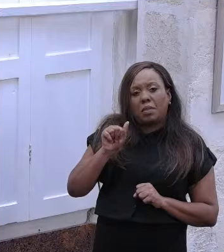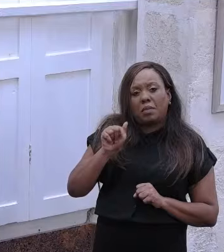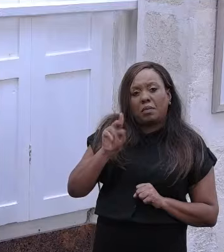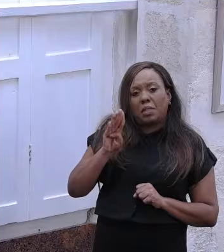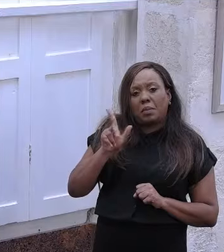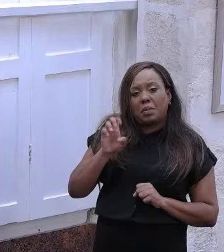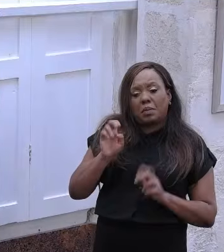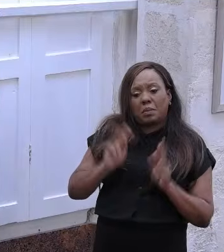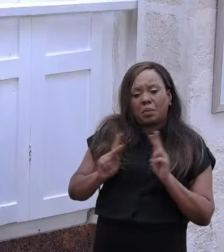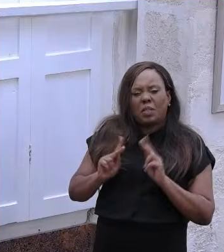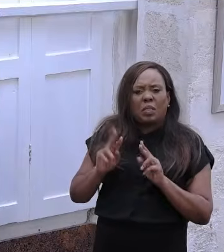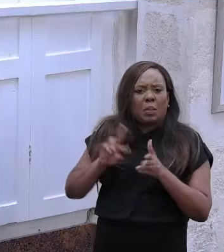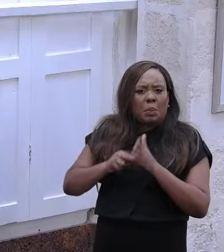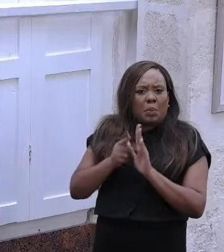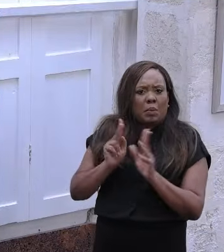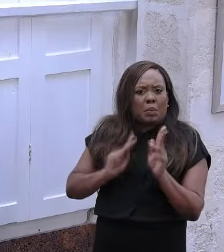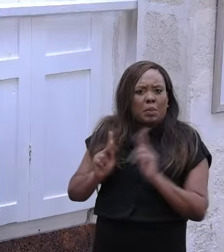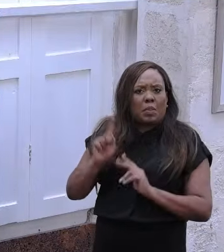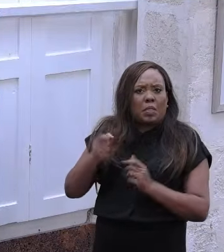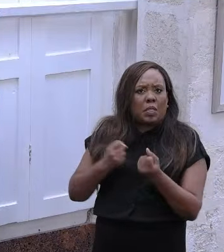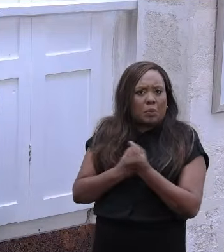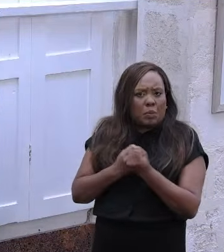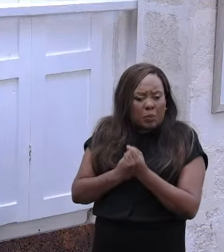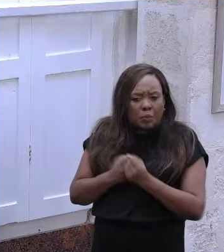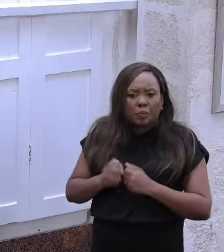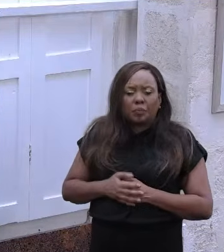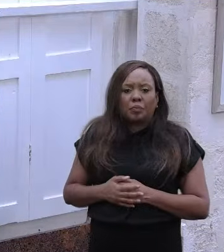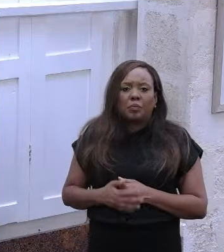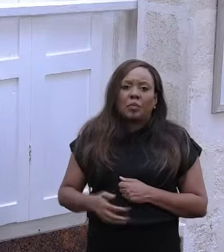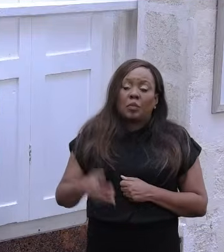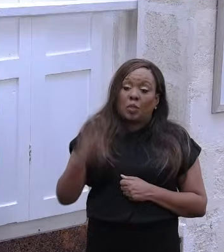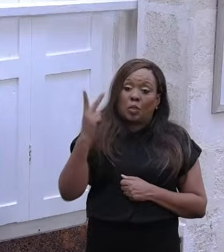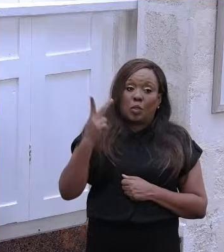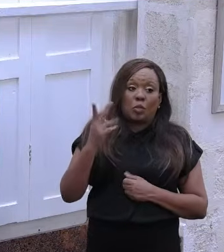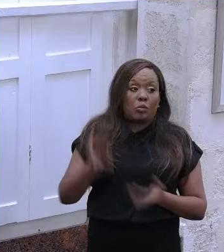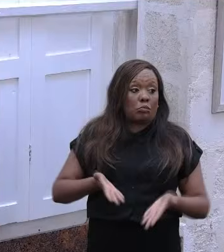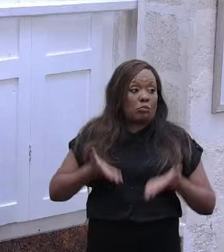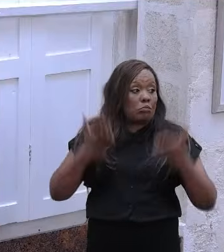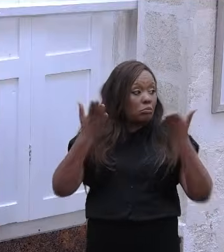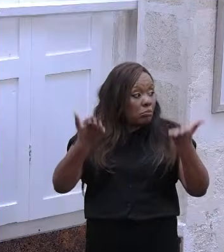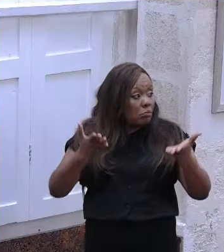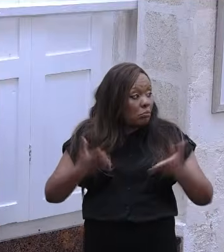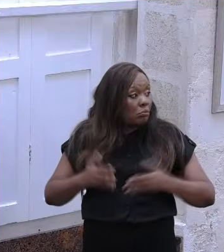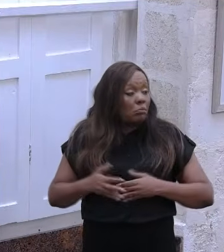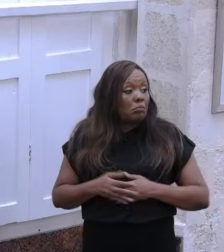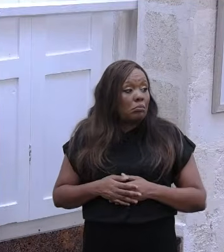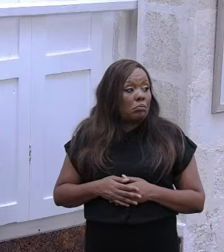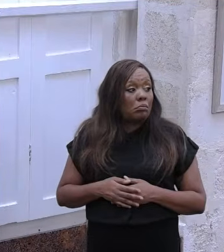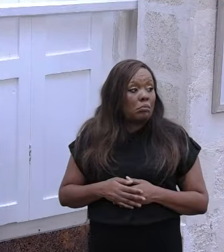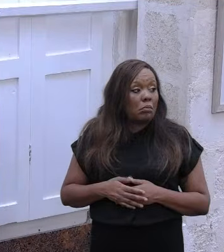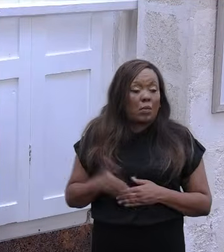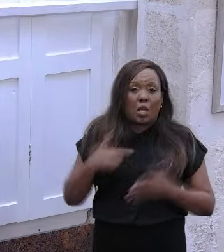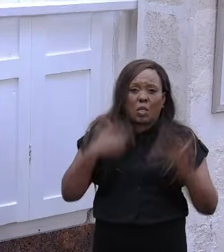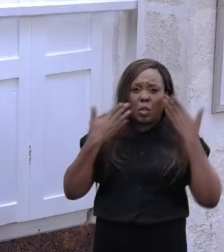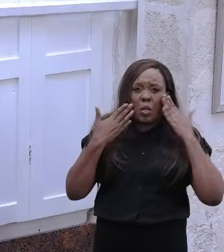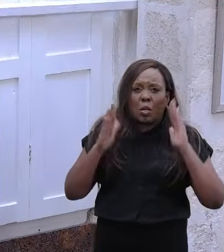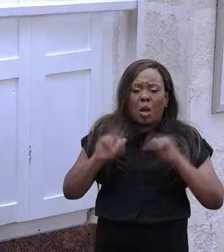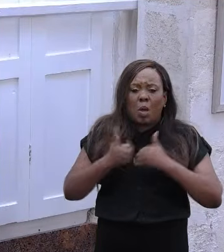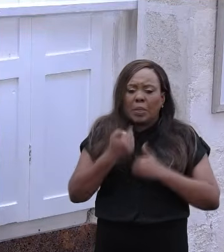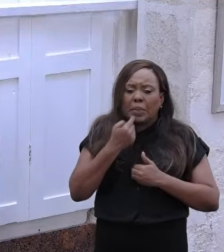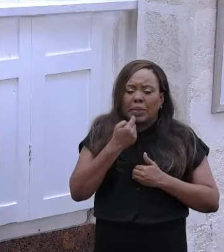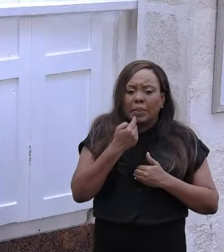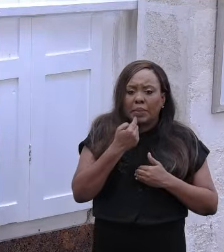These, we received 2 submissions. The name is Coretta, I don't like to pronounce